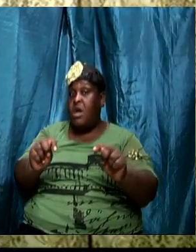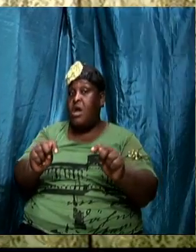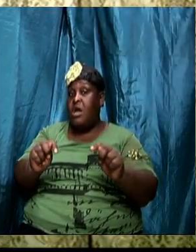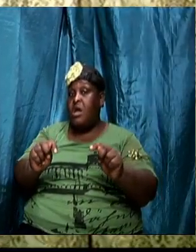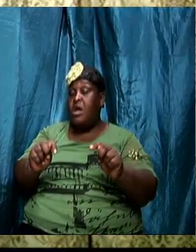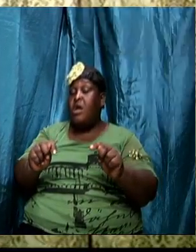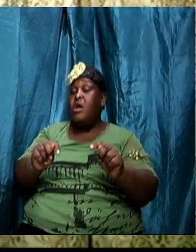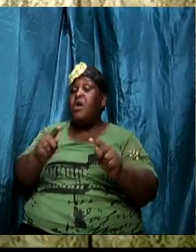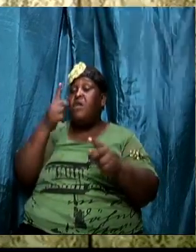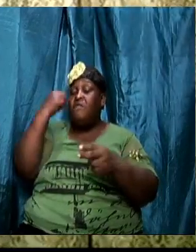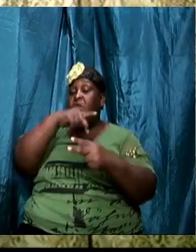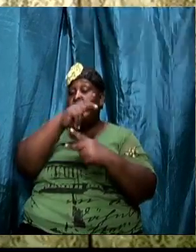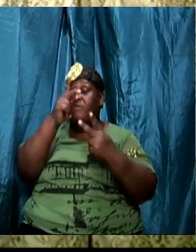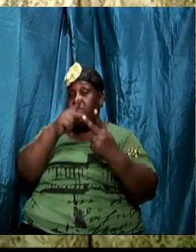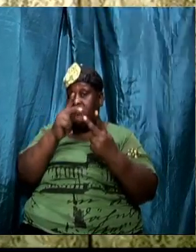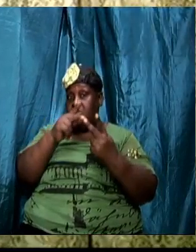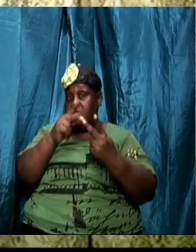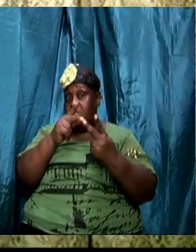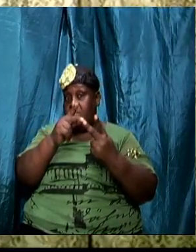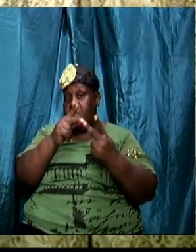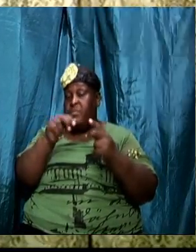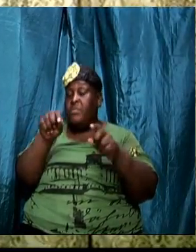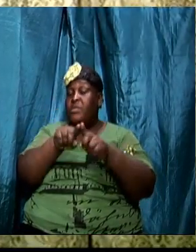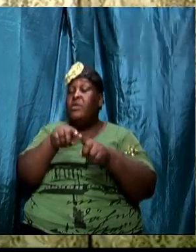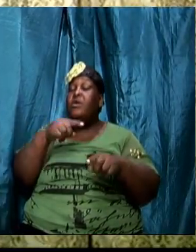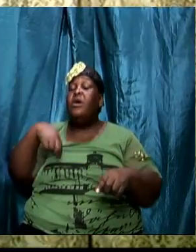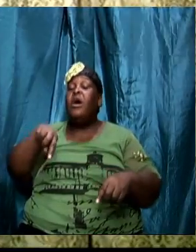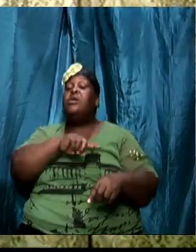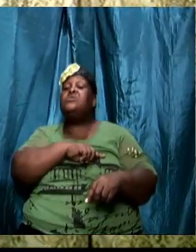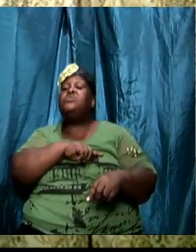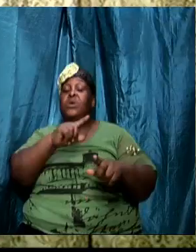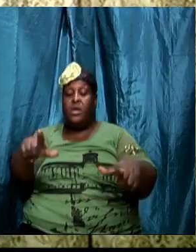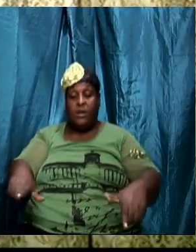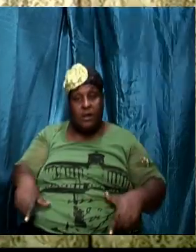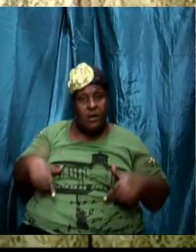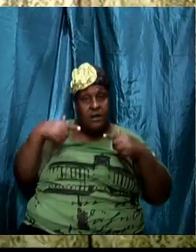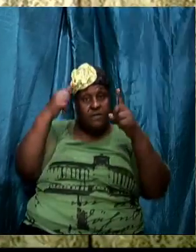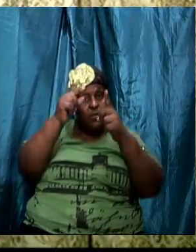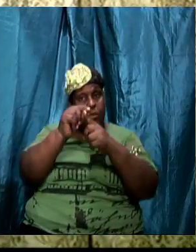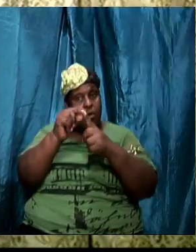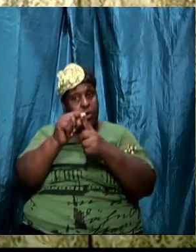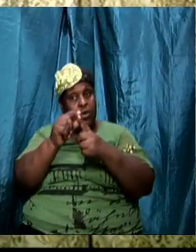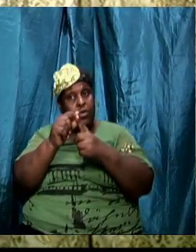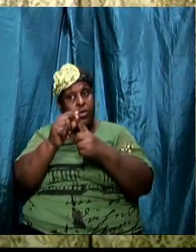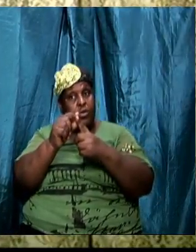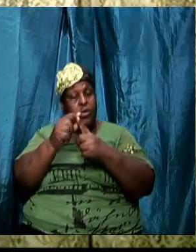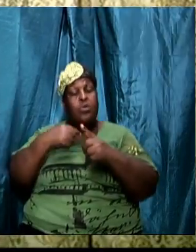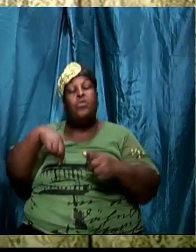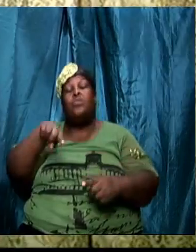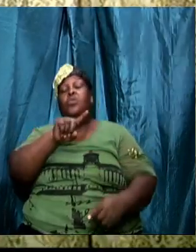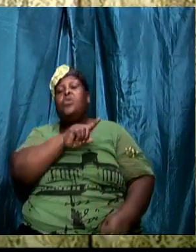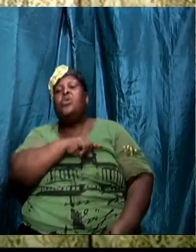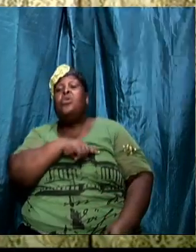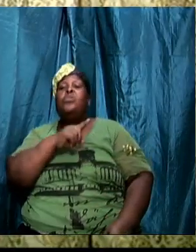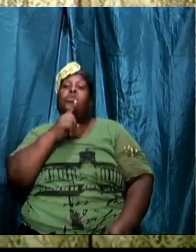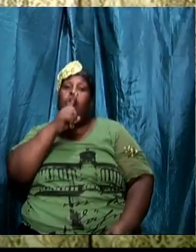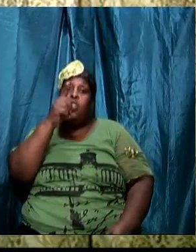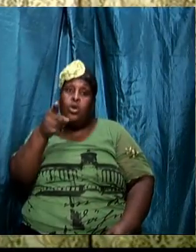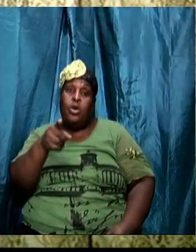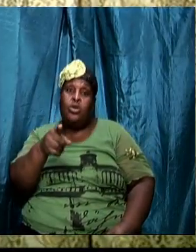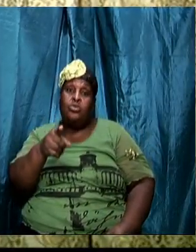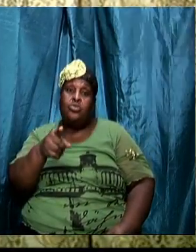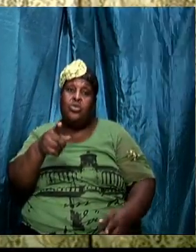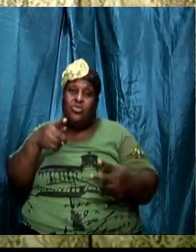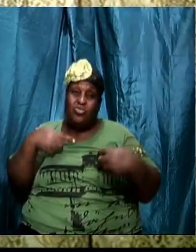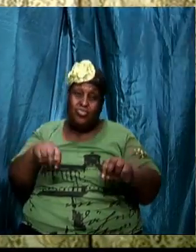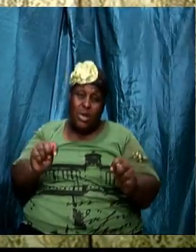for perfection. So as we walk in the word, we certainly will